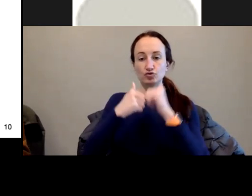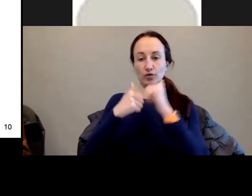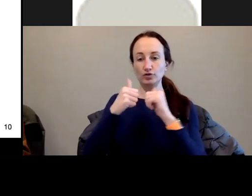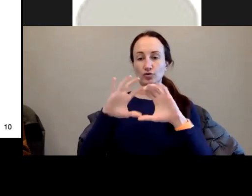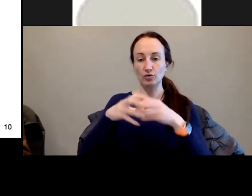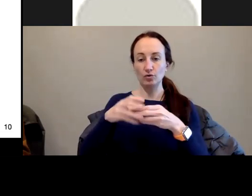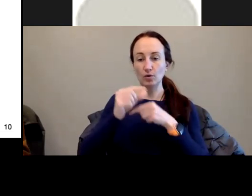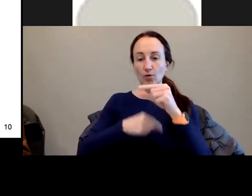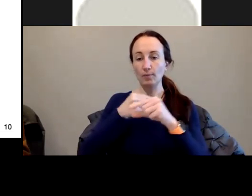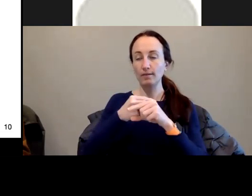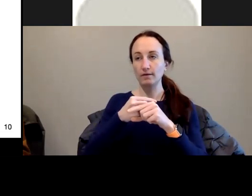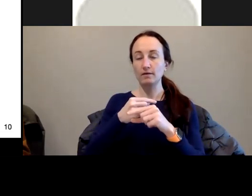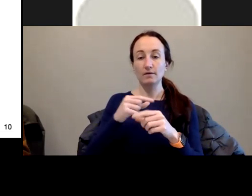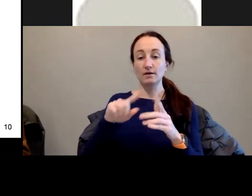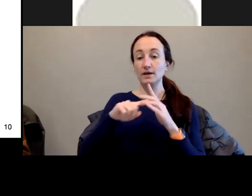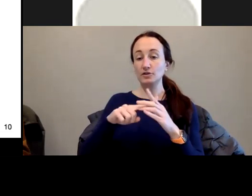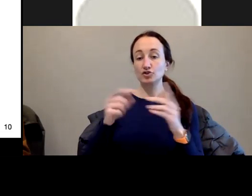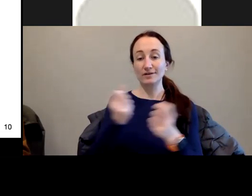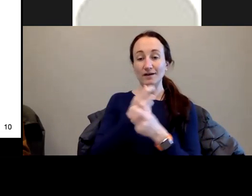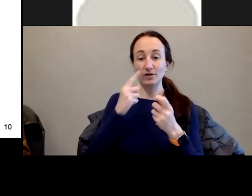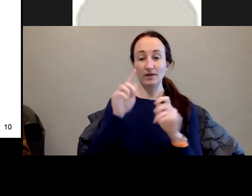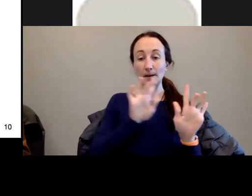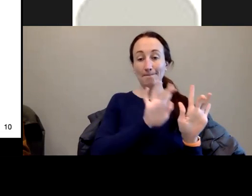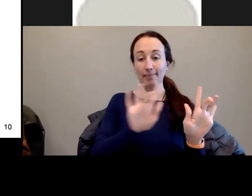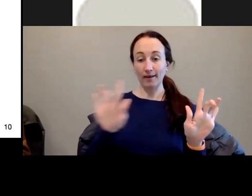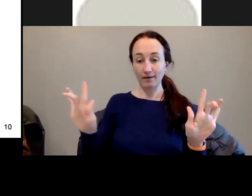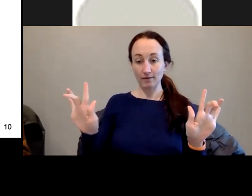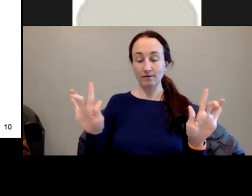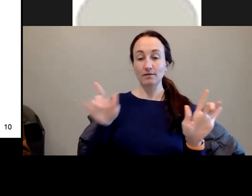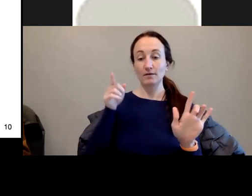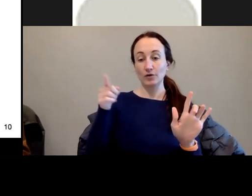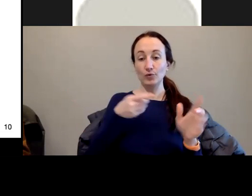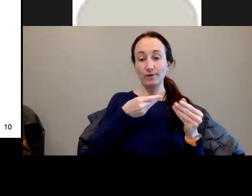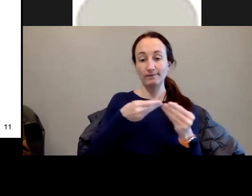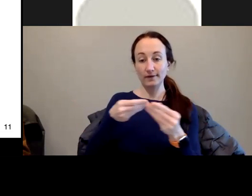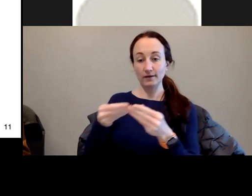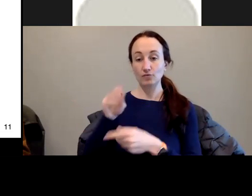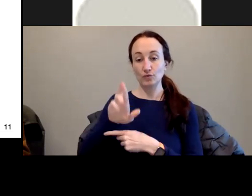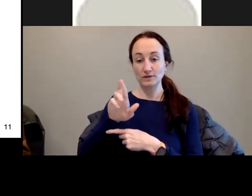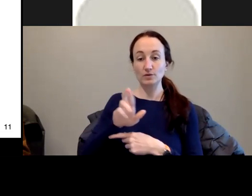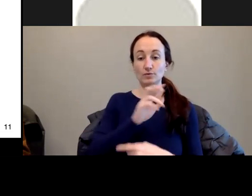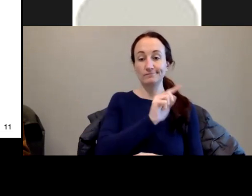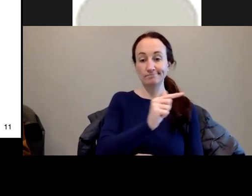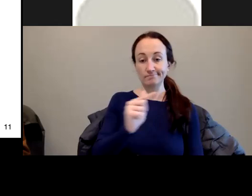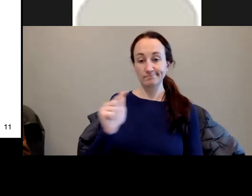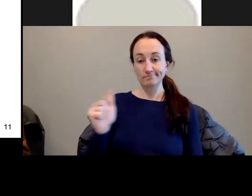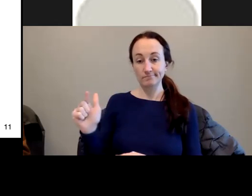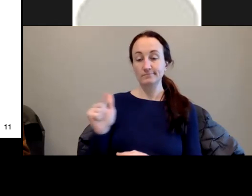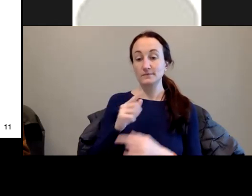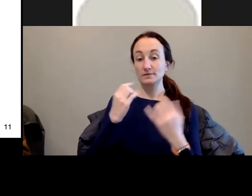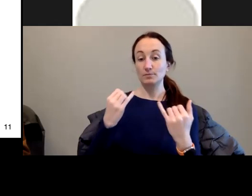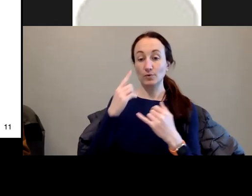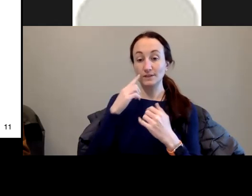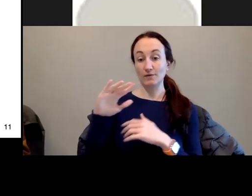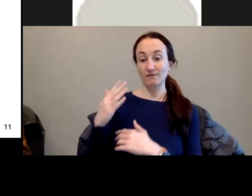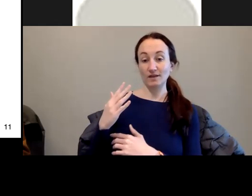So you will initially everything will be blank and you are filling in the residues one by one. So suppose now we are at the